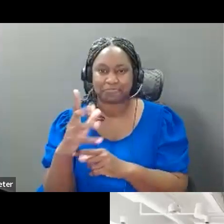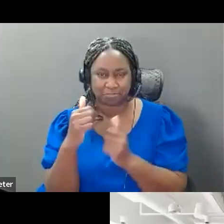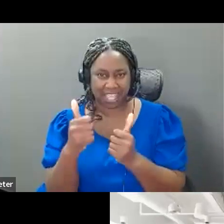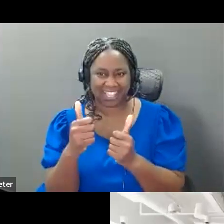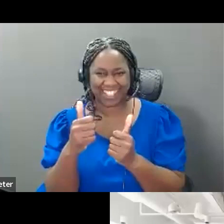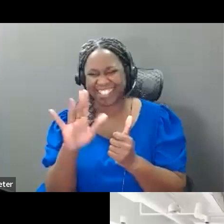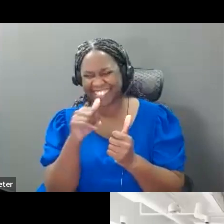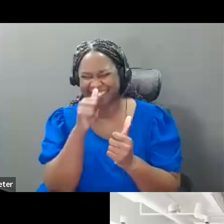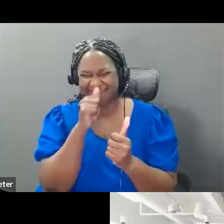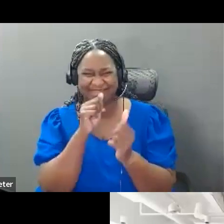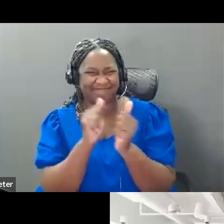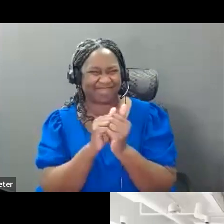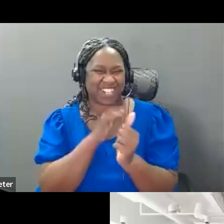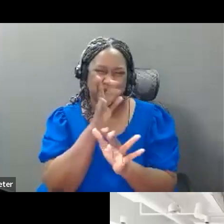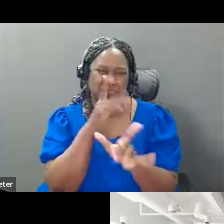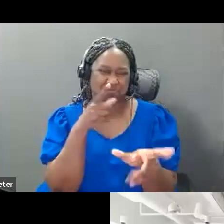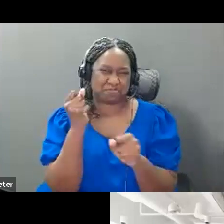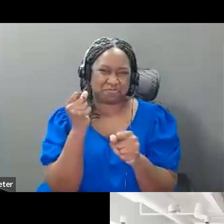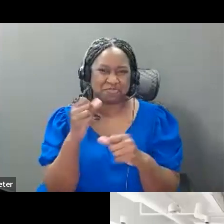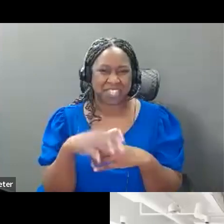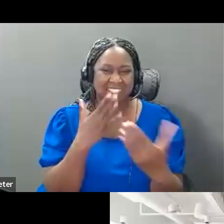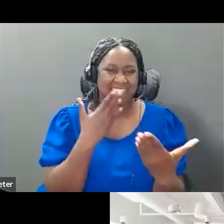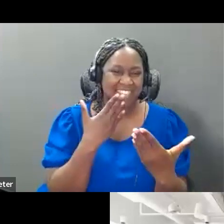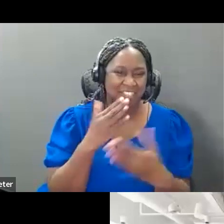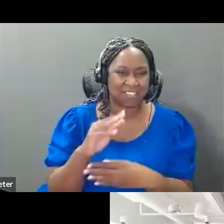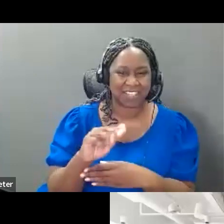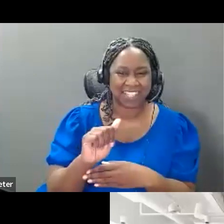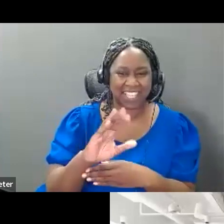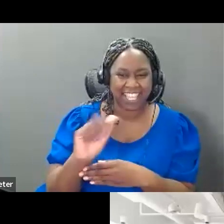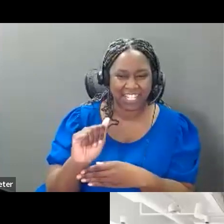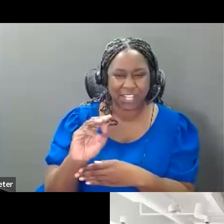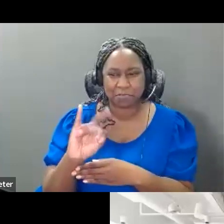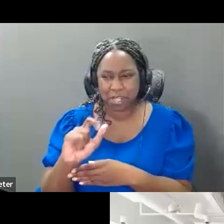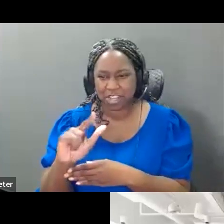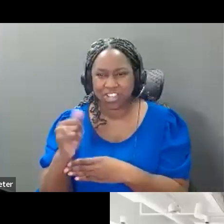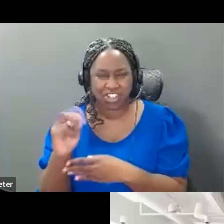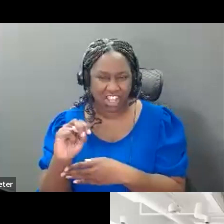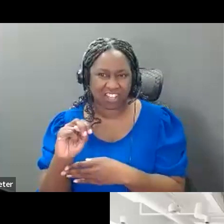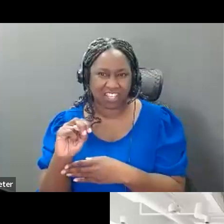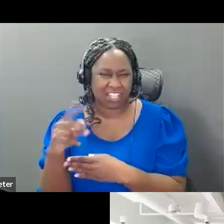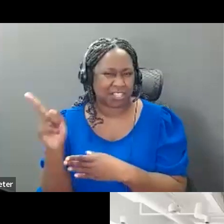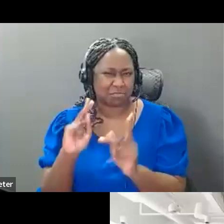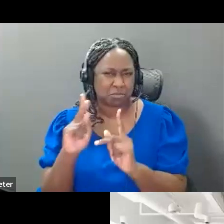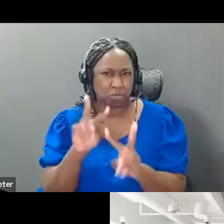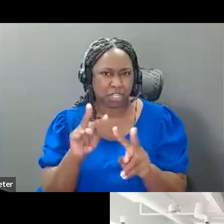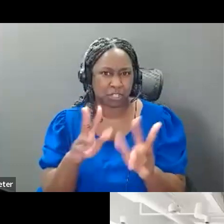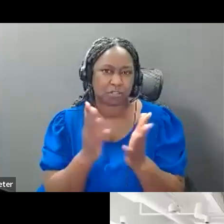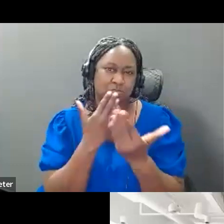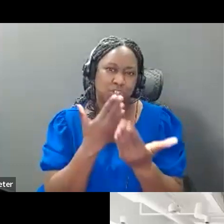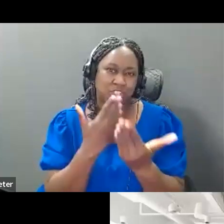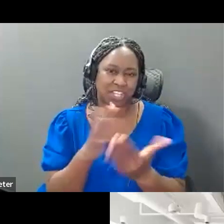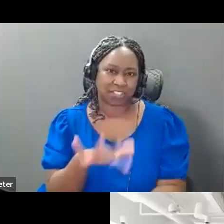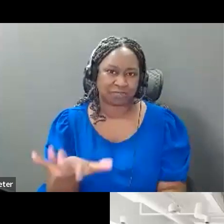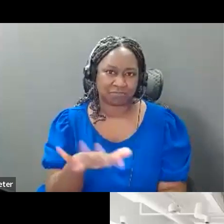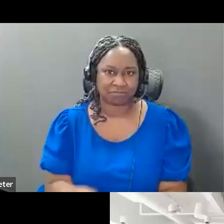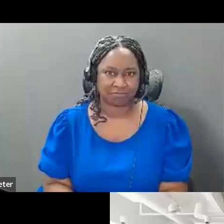my motor mouth. Mental, Acacia, and John, thank you all very, very much. You've probably seen from the comments, tremendous amount of appreciation from across the community.